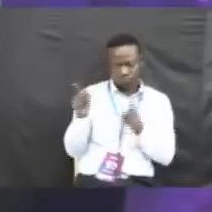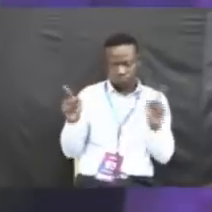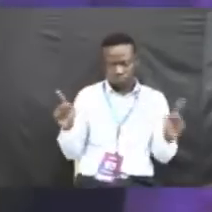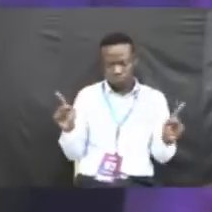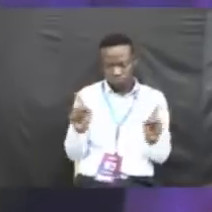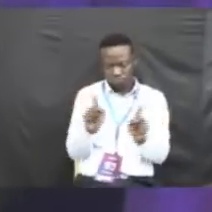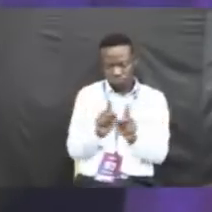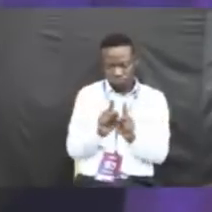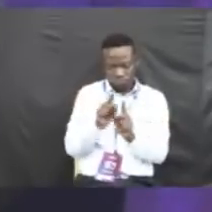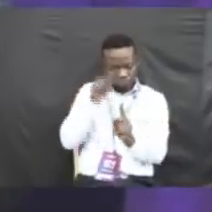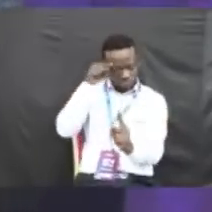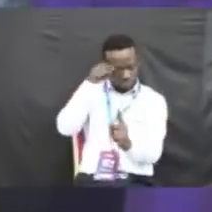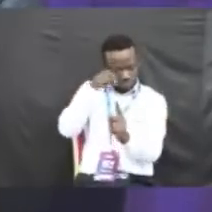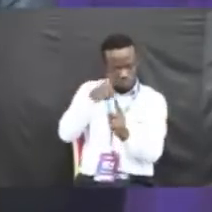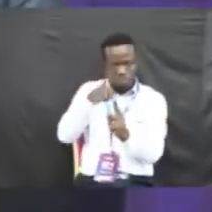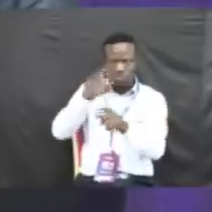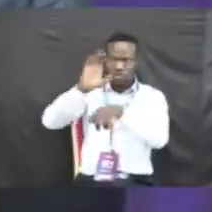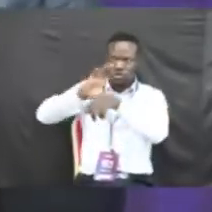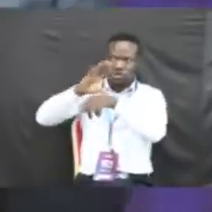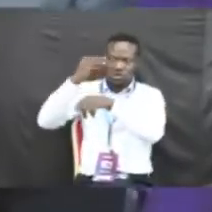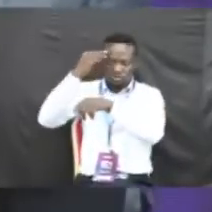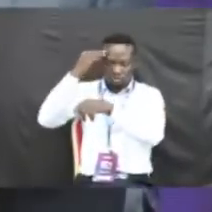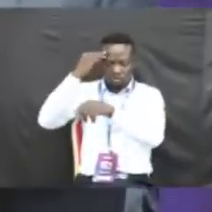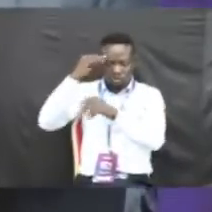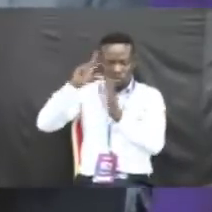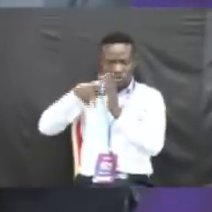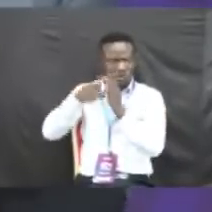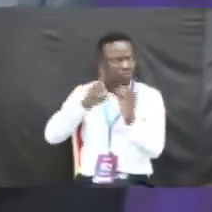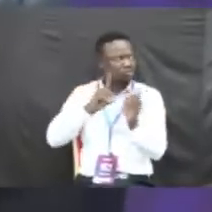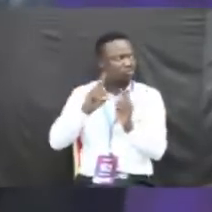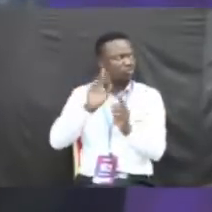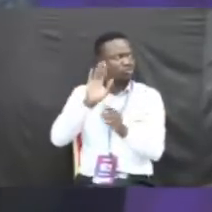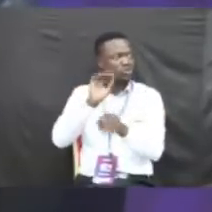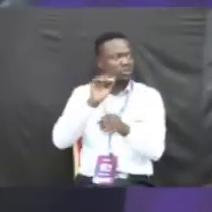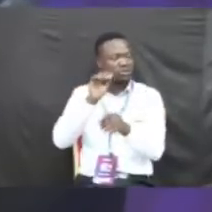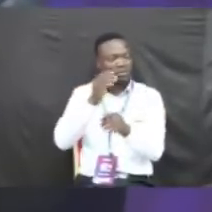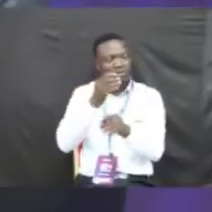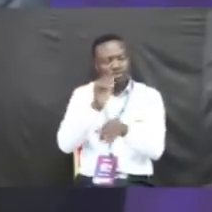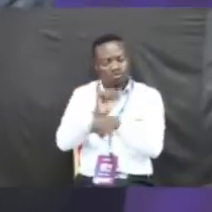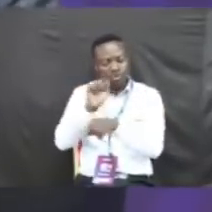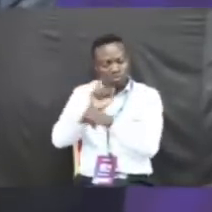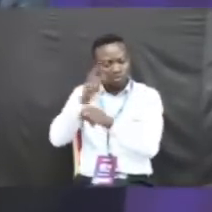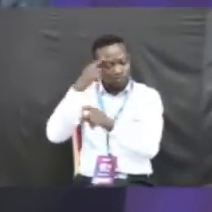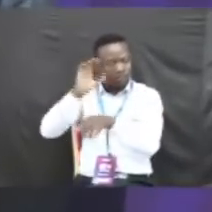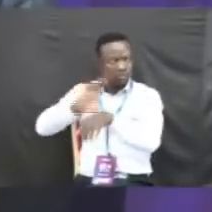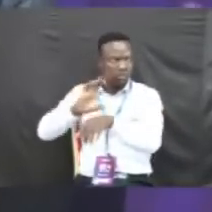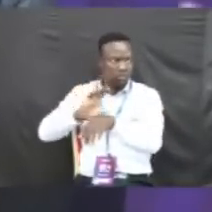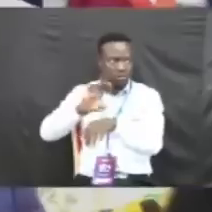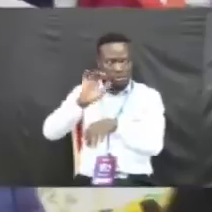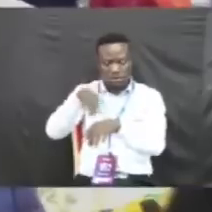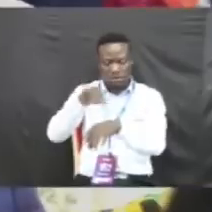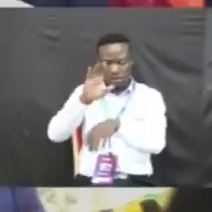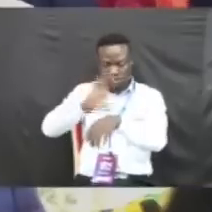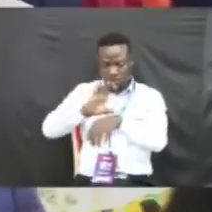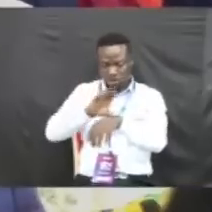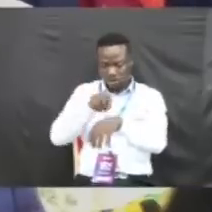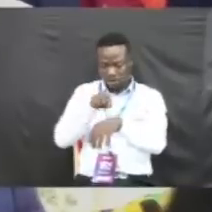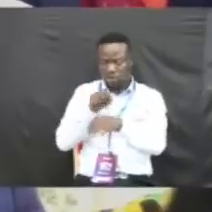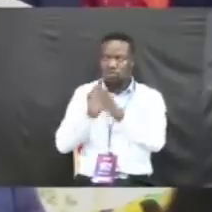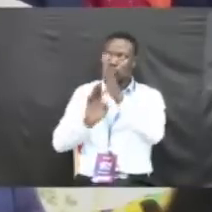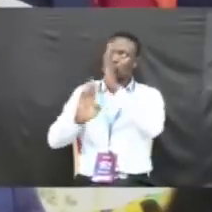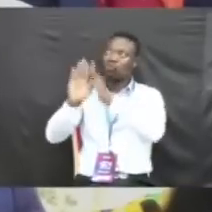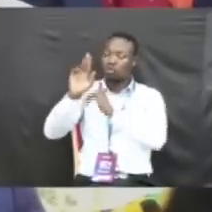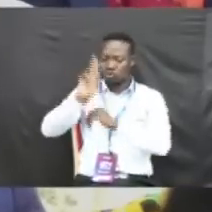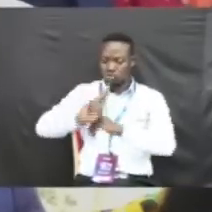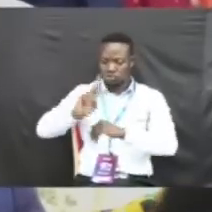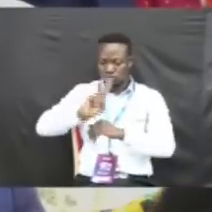Christ and pursue the mandate for his church. The church is God's instrument for